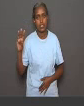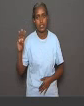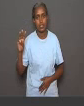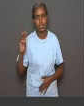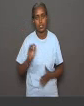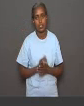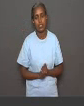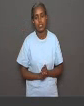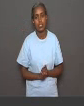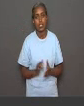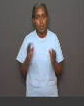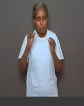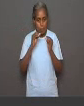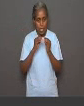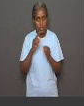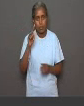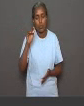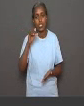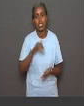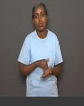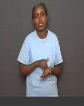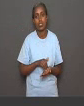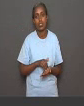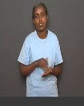2,916 plus